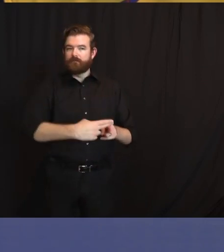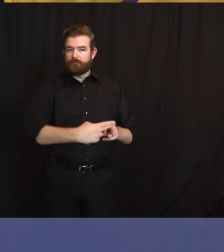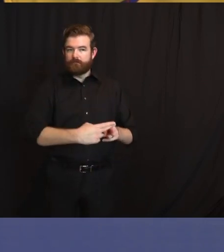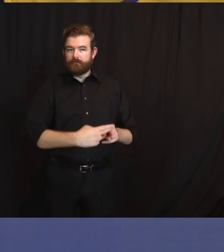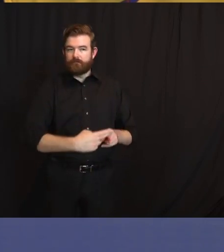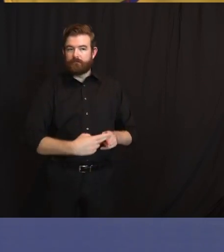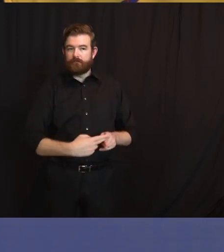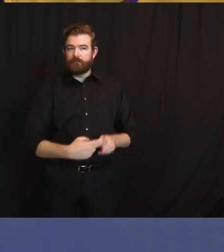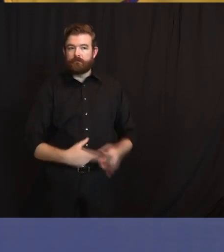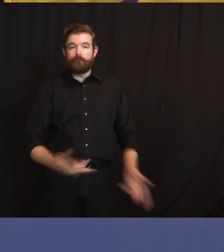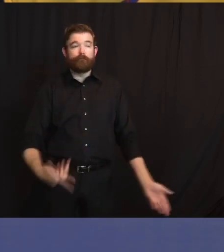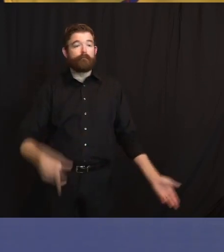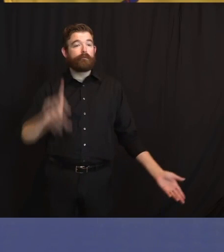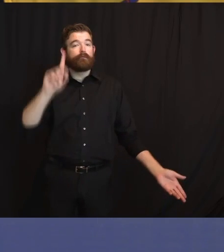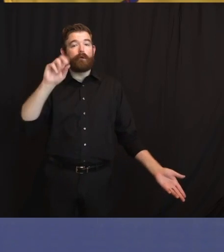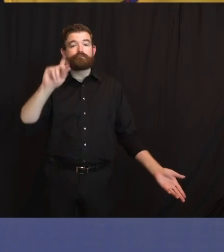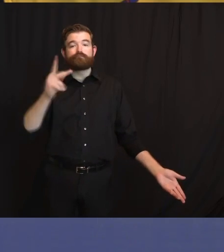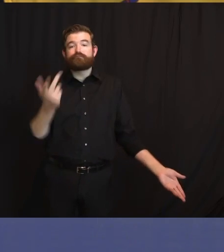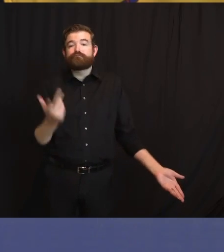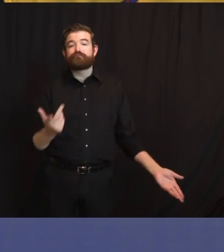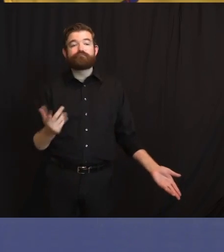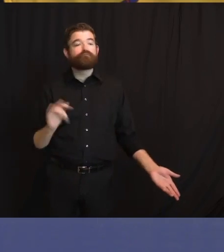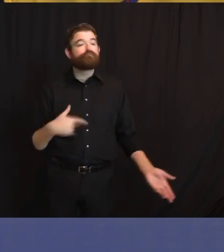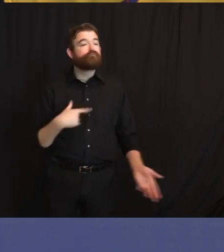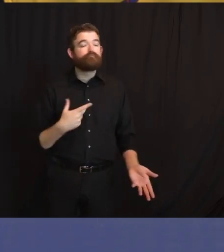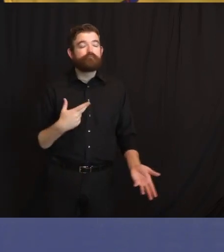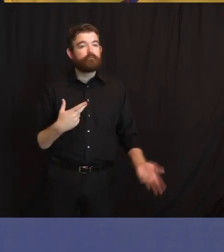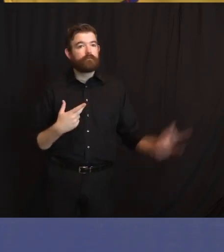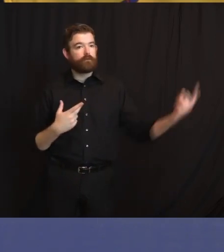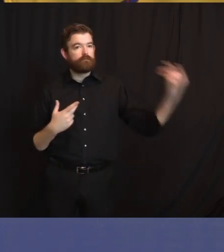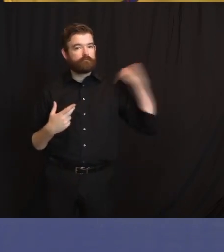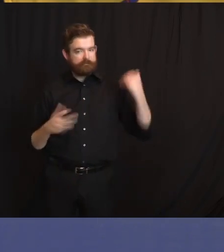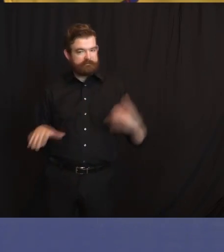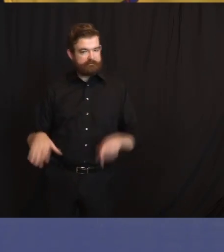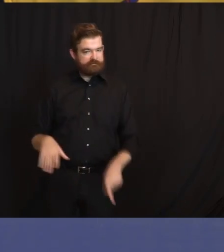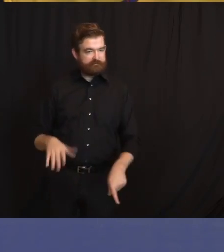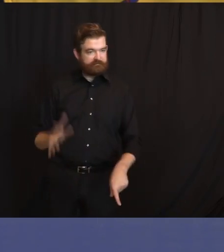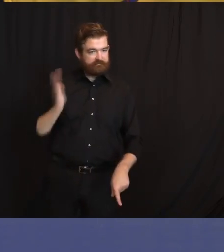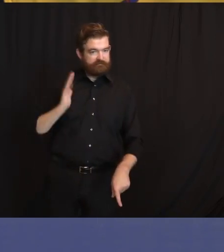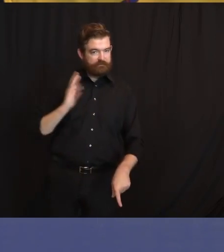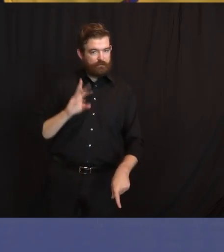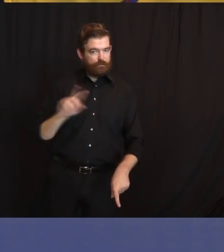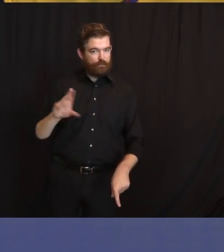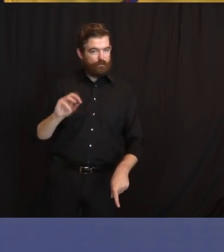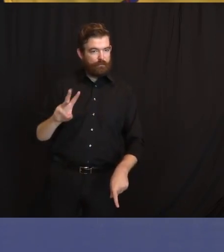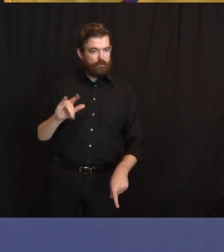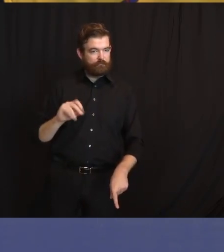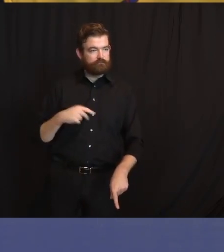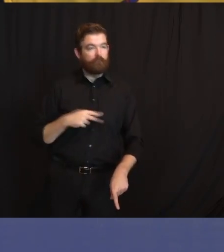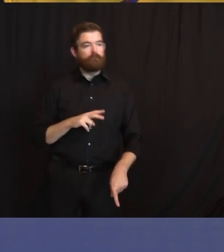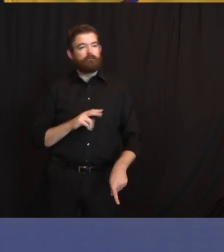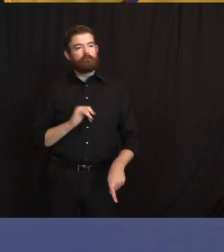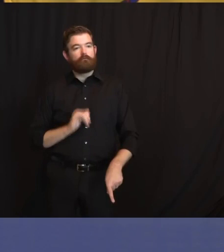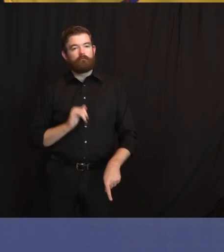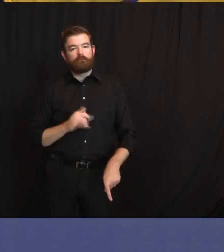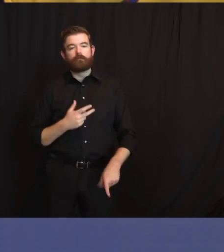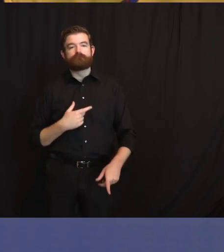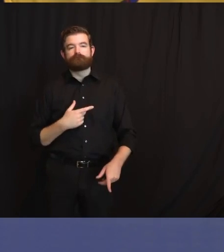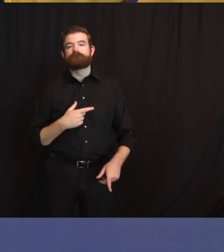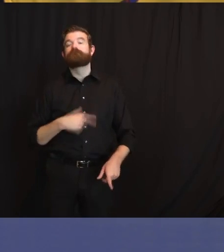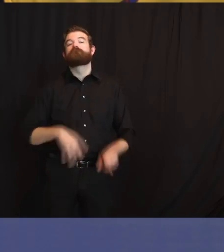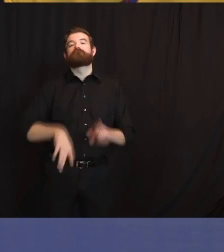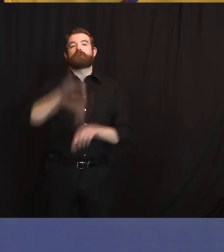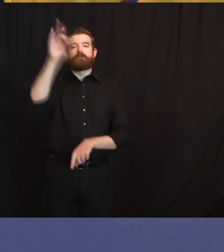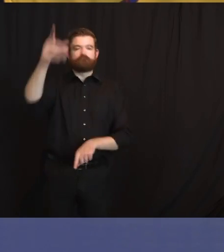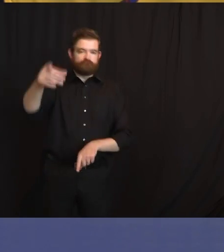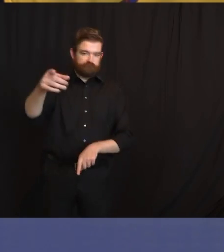responsibly raised. And as soon as I could get a replacement, which was not as easy as I thought, I got one, and I think that was the right